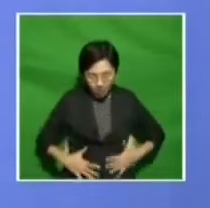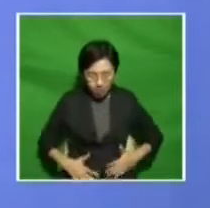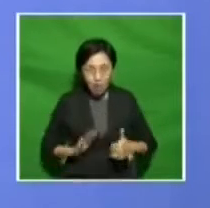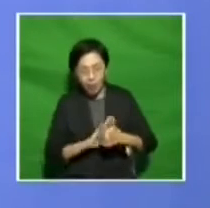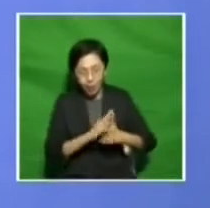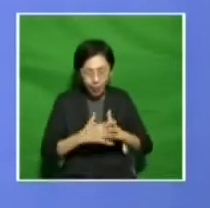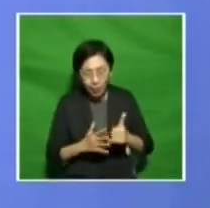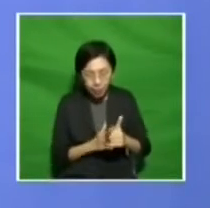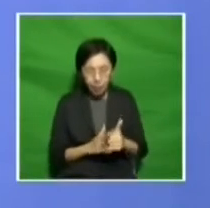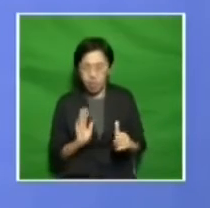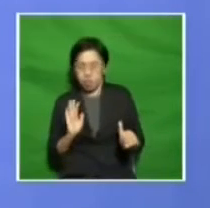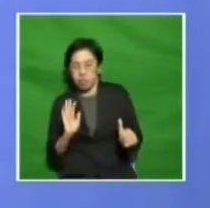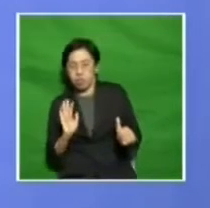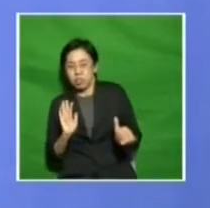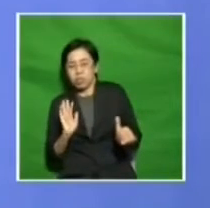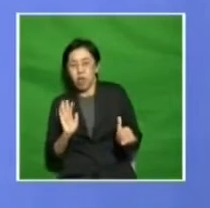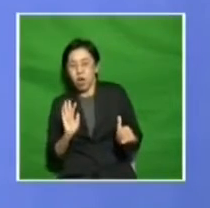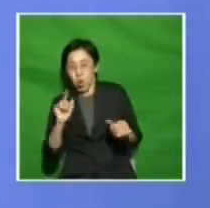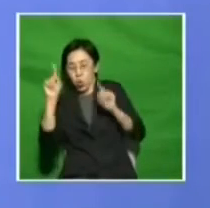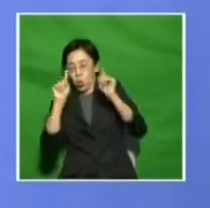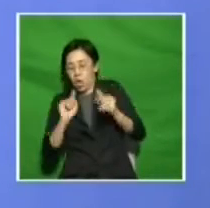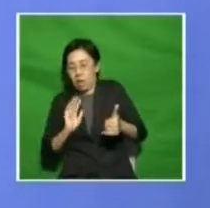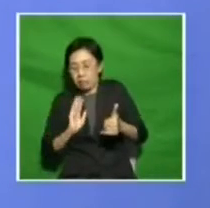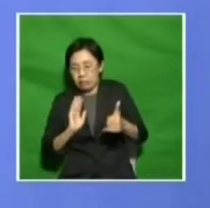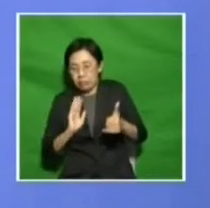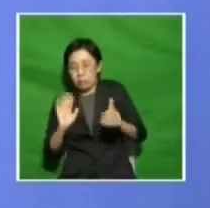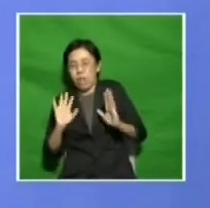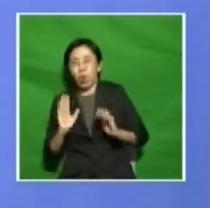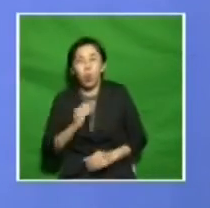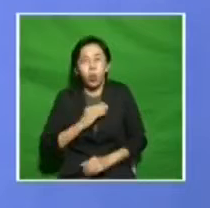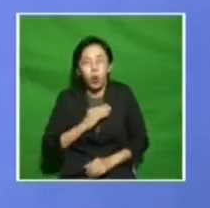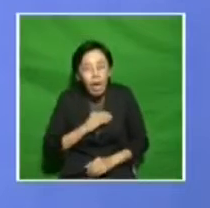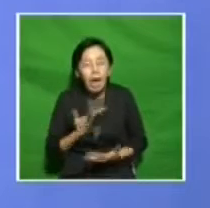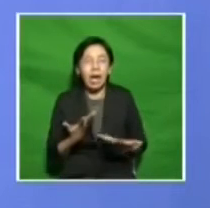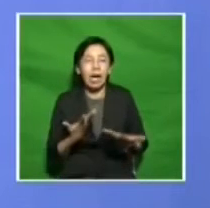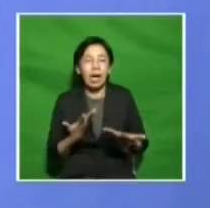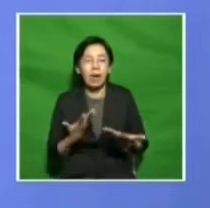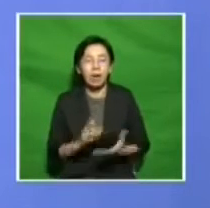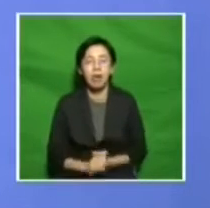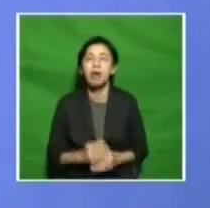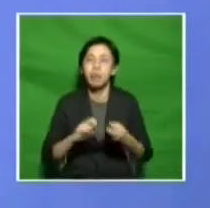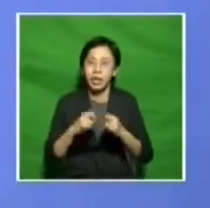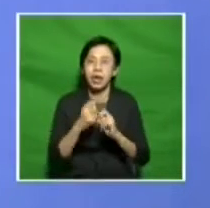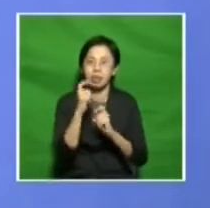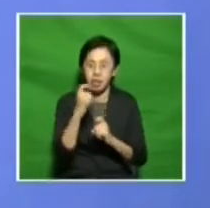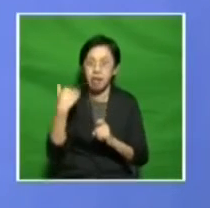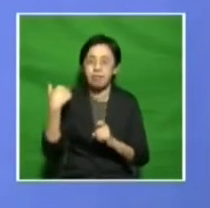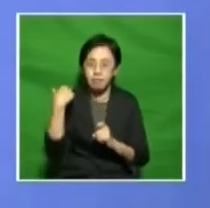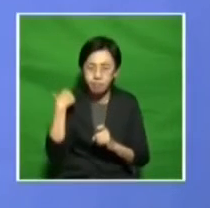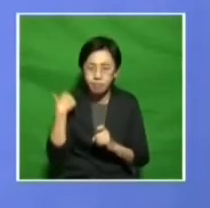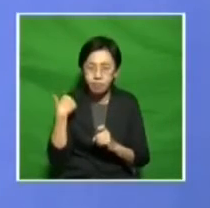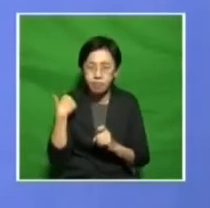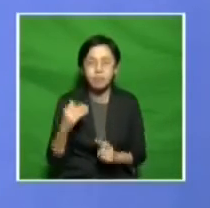national lockdown because Dr. Wisanu tried to make sure that people would have to know that this is